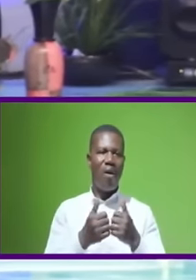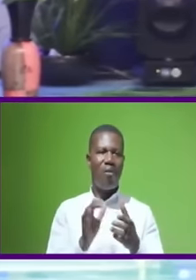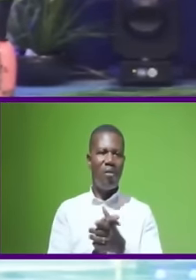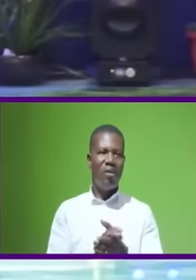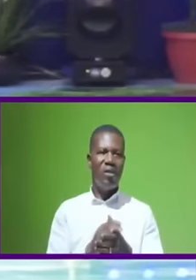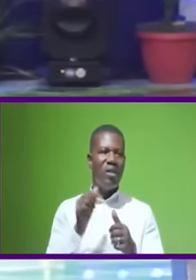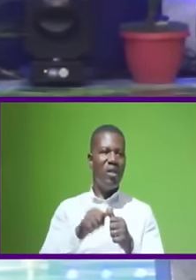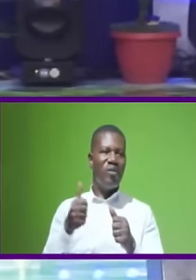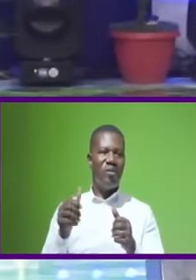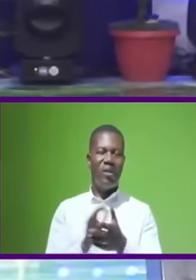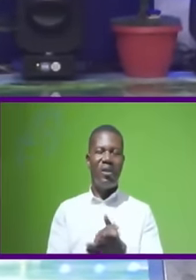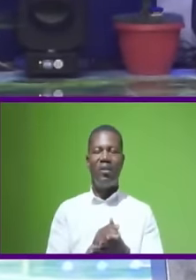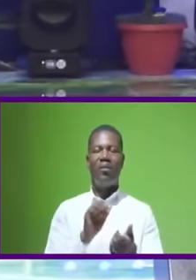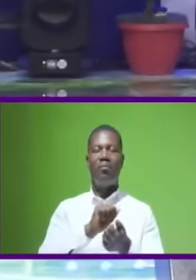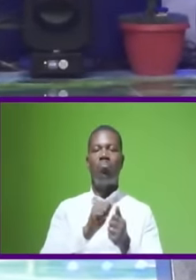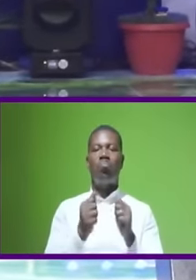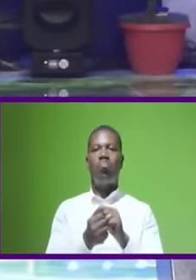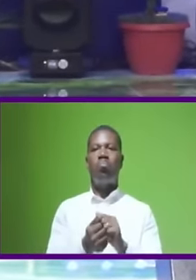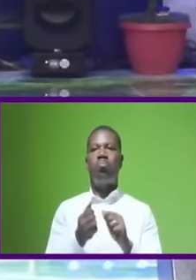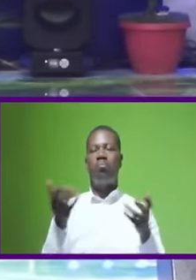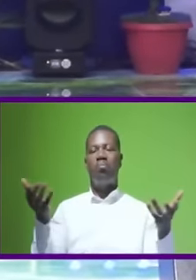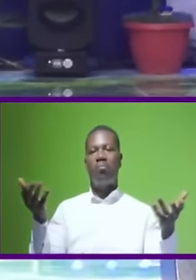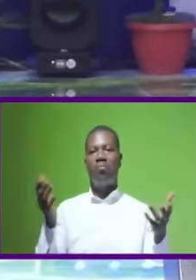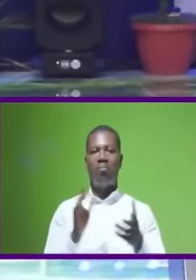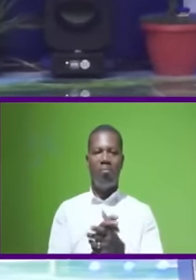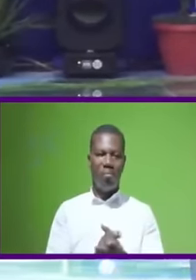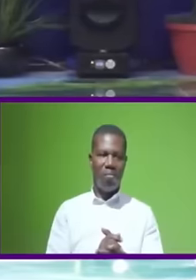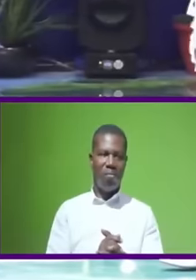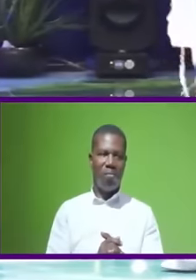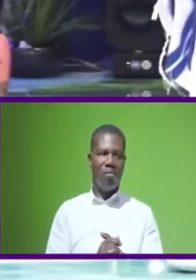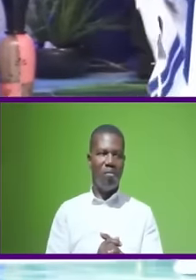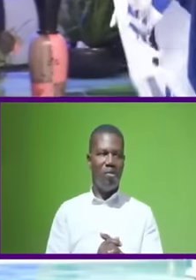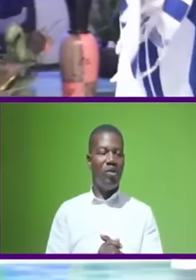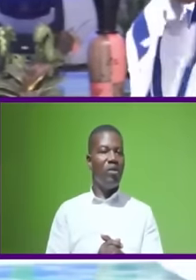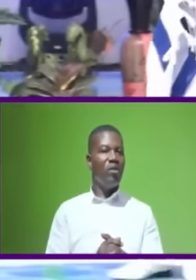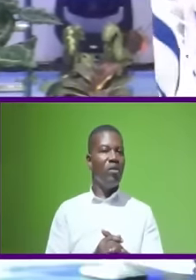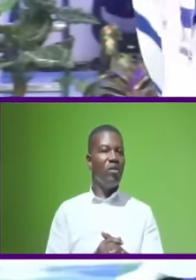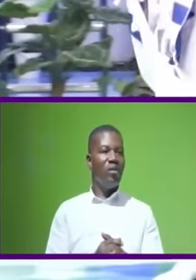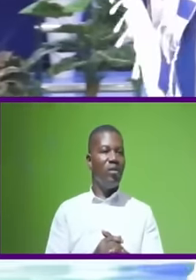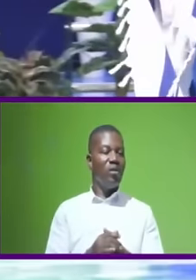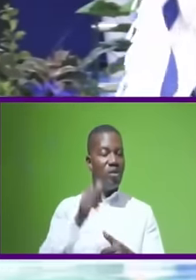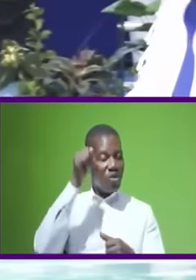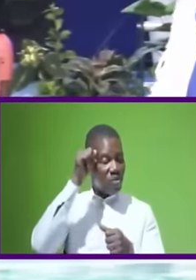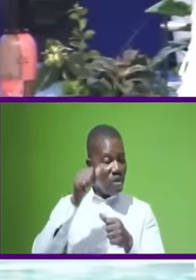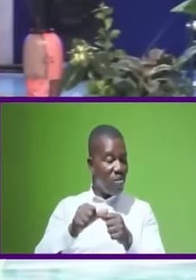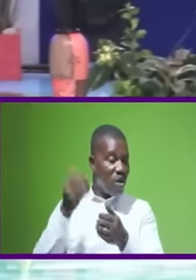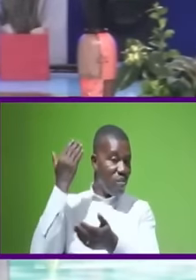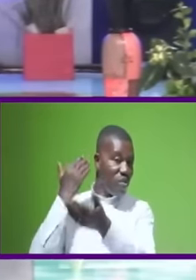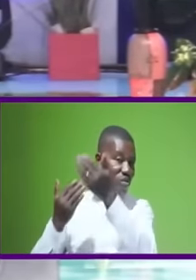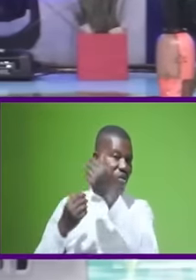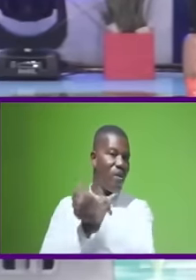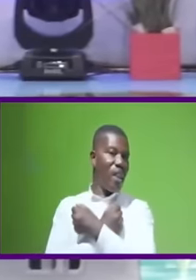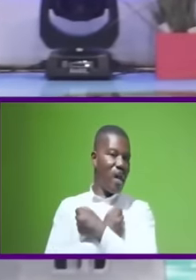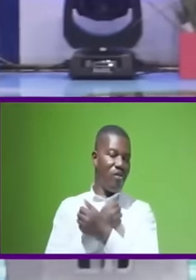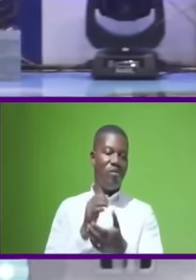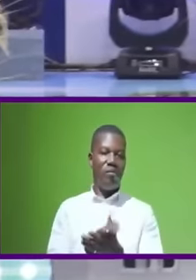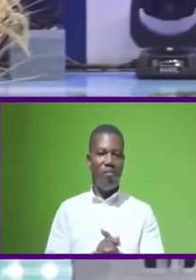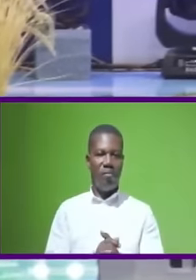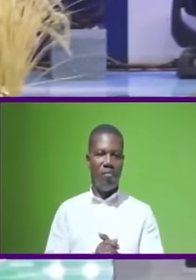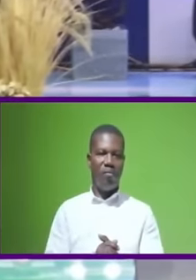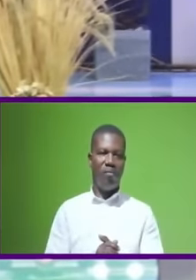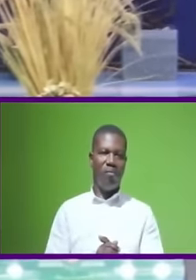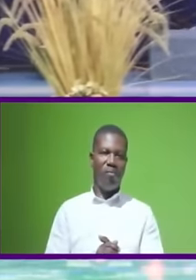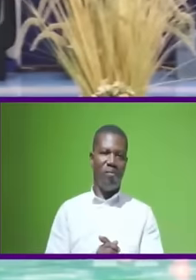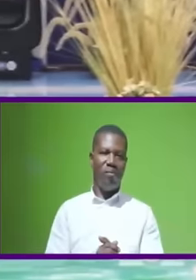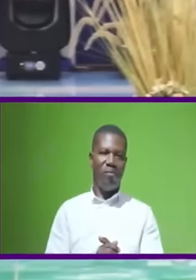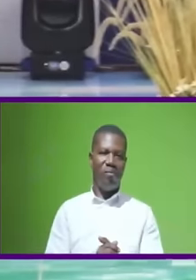Bibia dane. With your eye red. Mommy and Kaya can't done. Let us